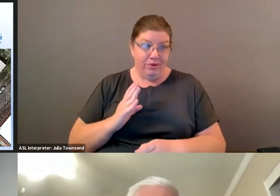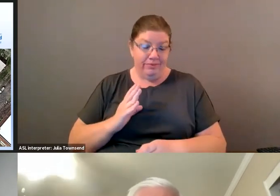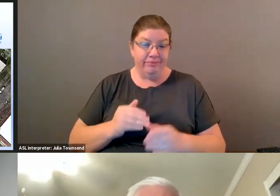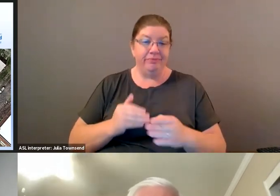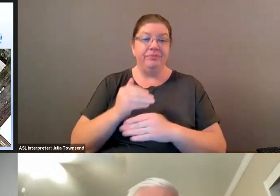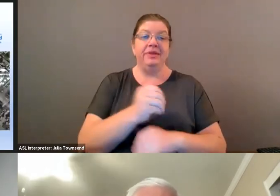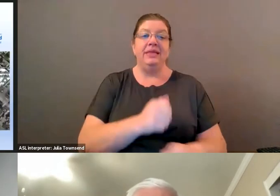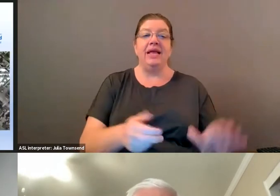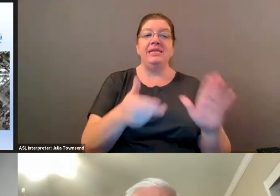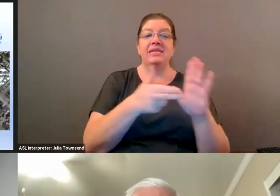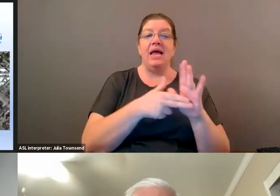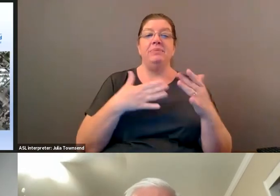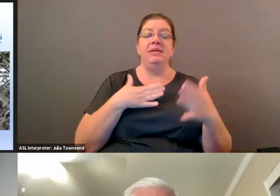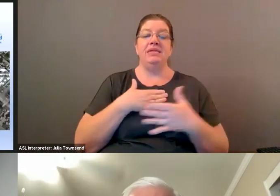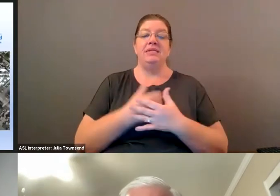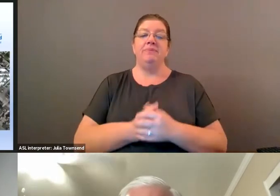please.